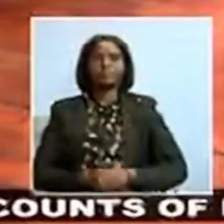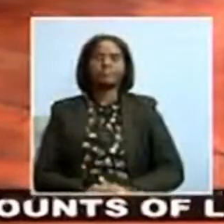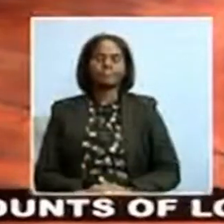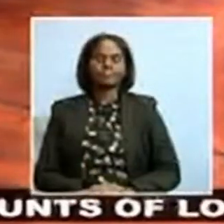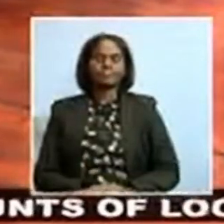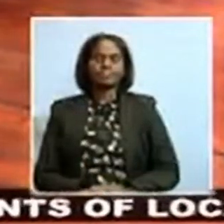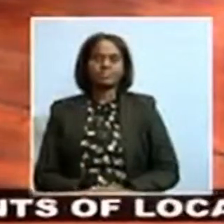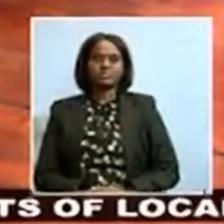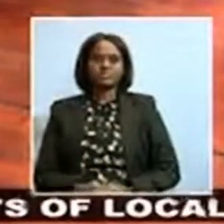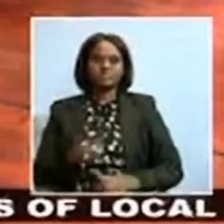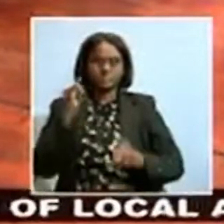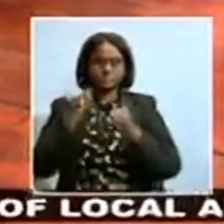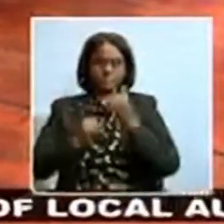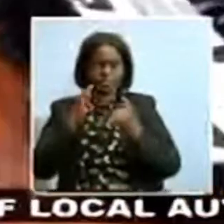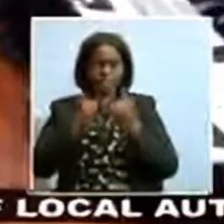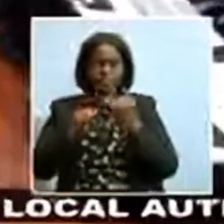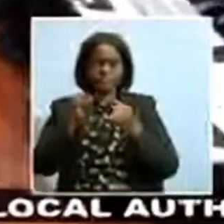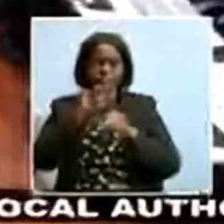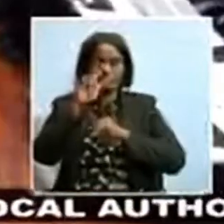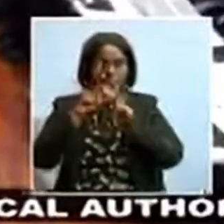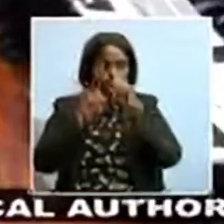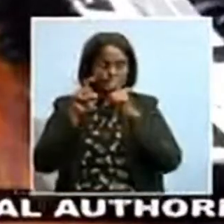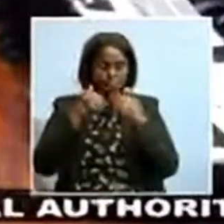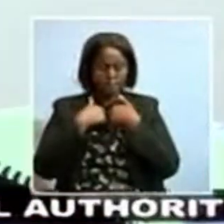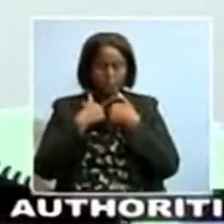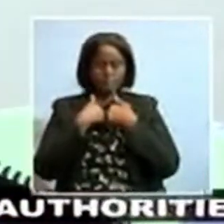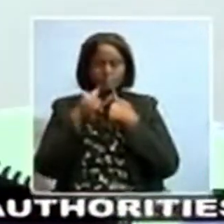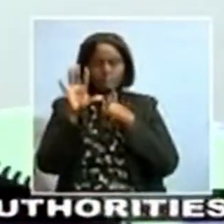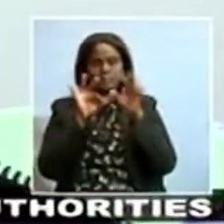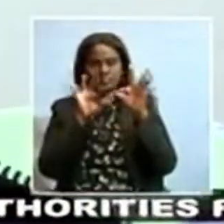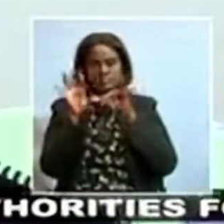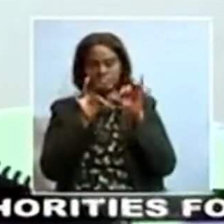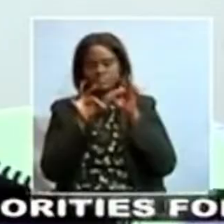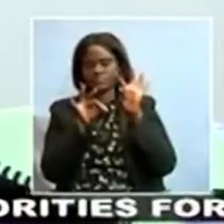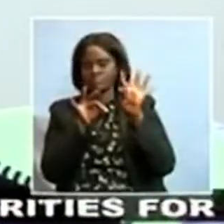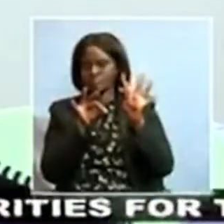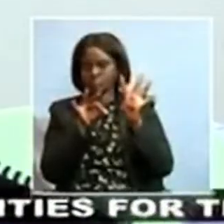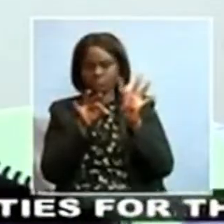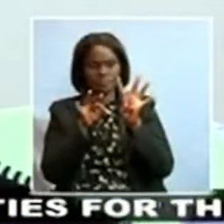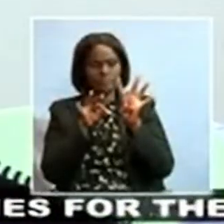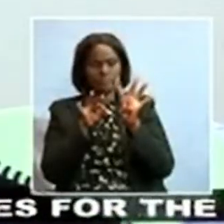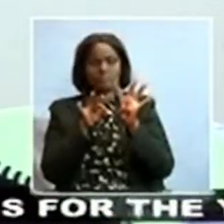Okay, so let's finish the questions. I have four. I had picked four.